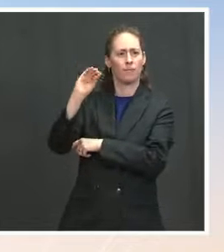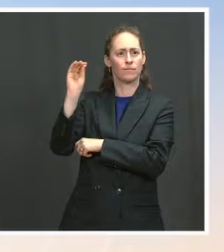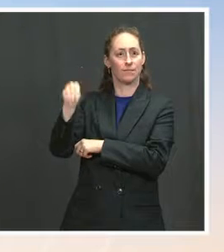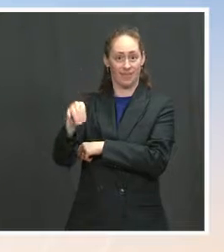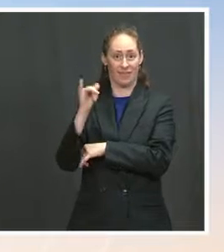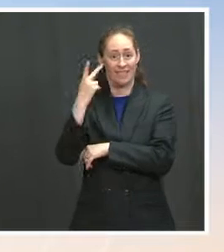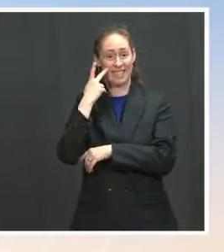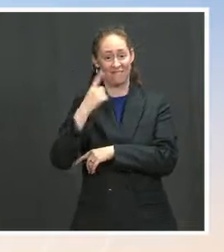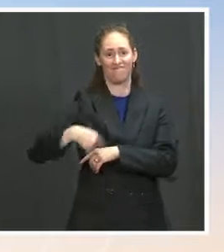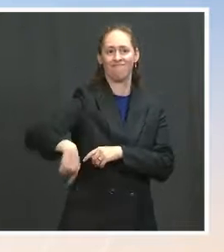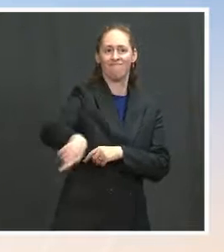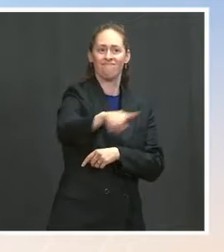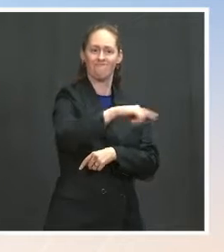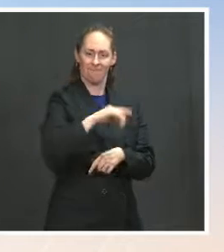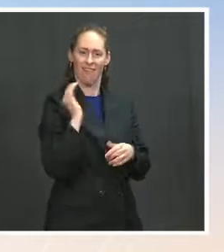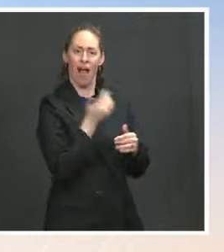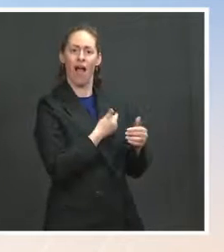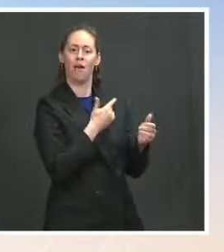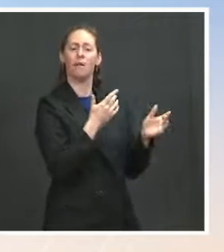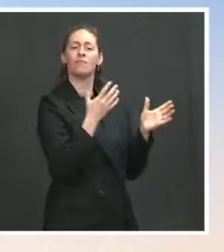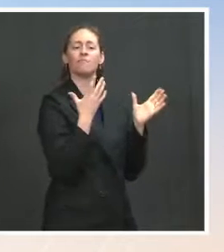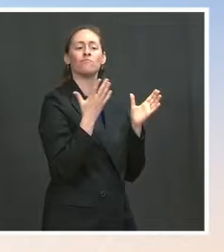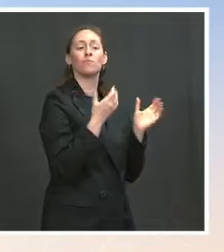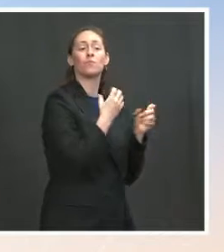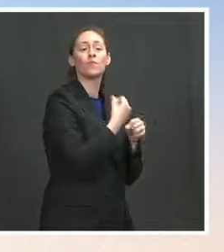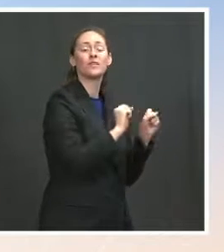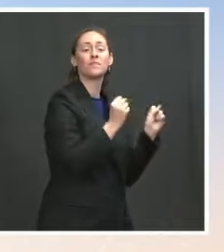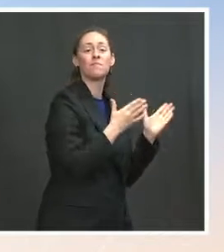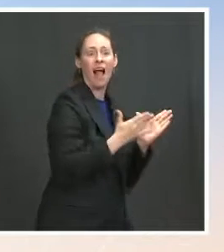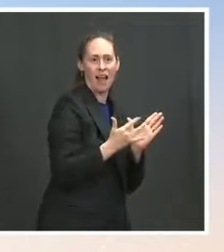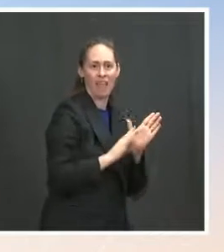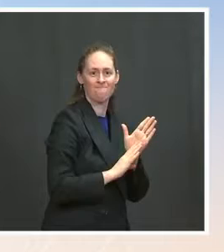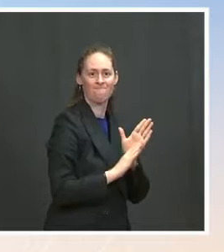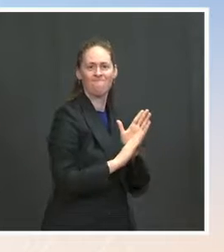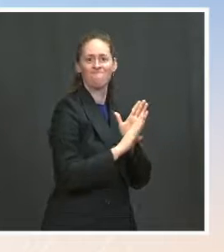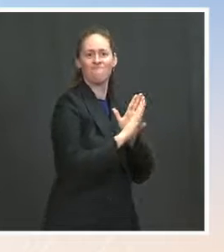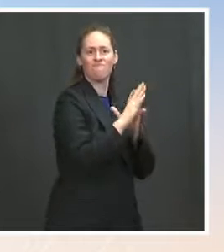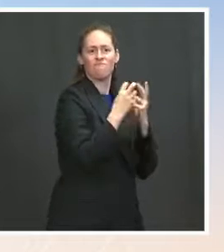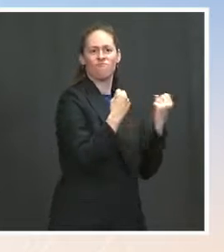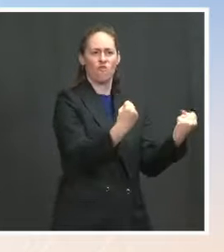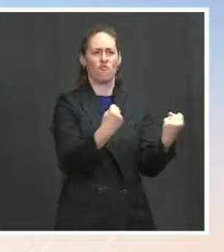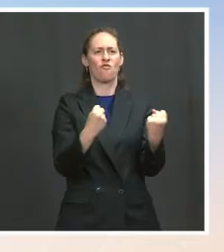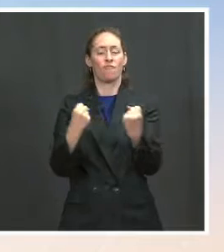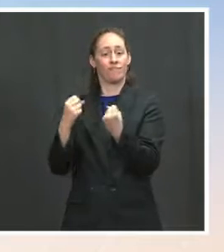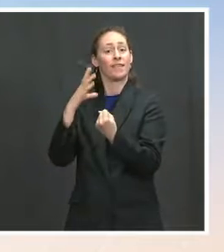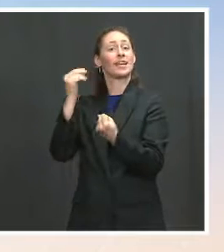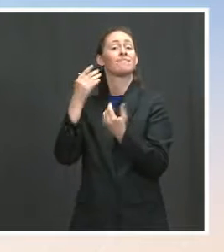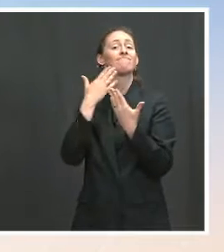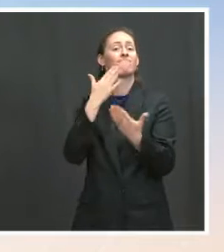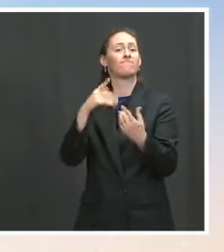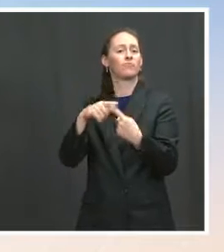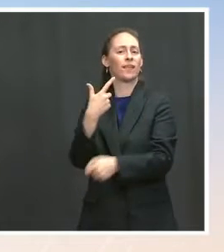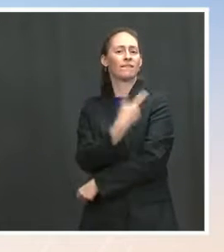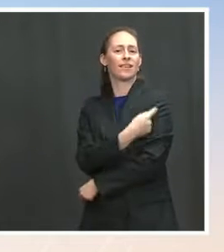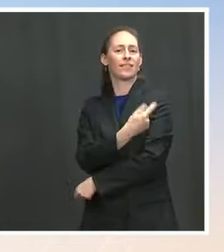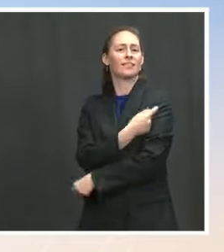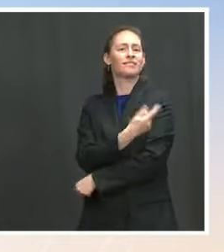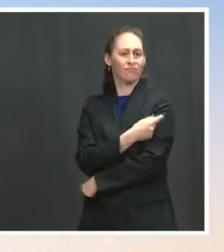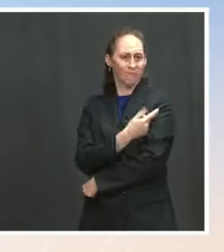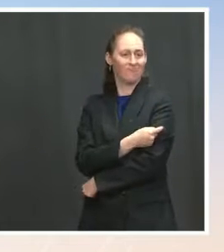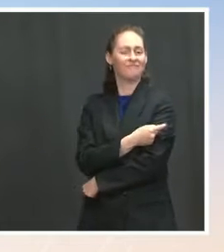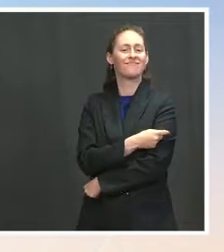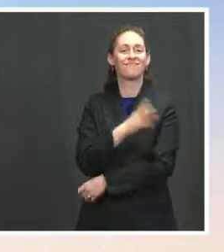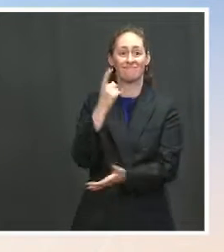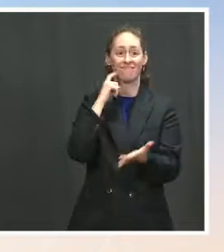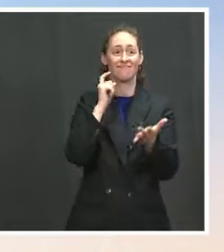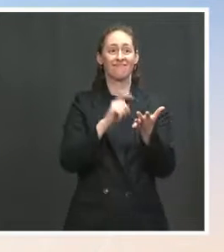pandemic response to get Americans vaccinated and lift our economy out of the crises that we inherited. In fact, the United States is the